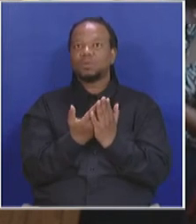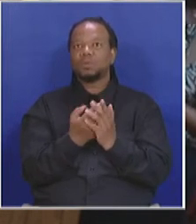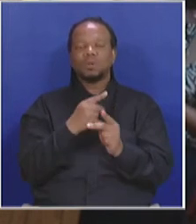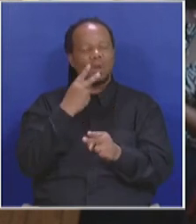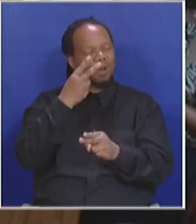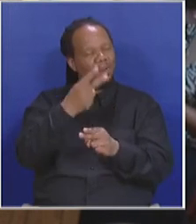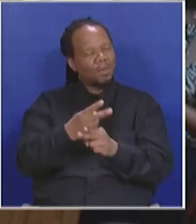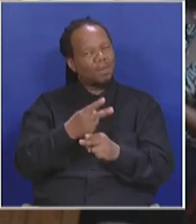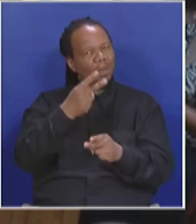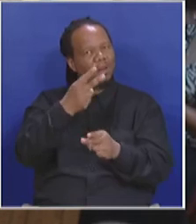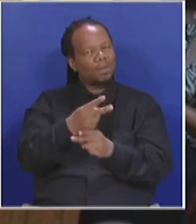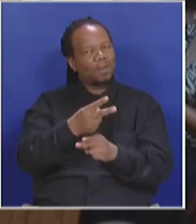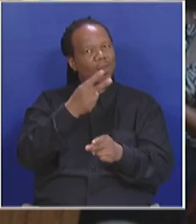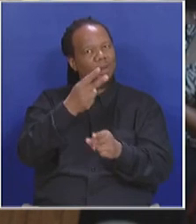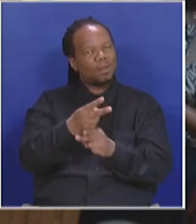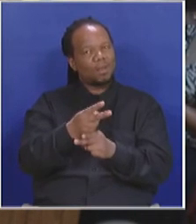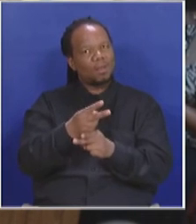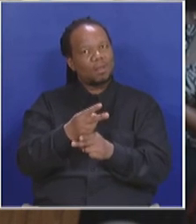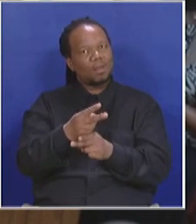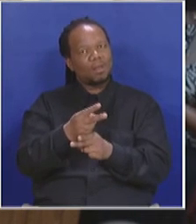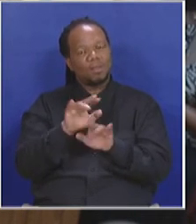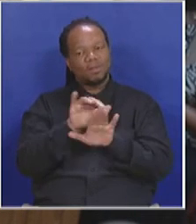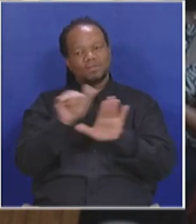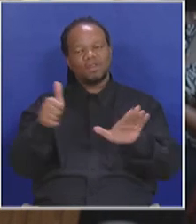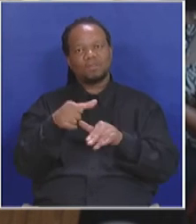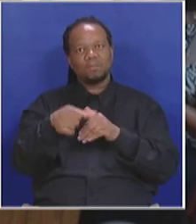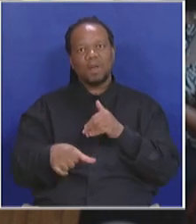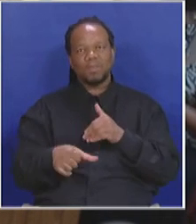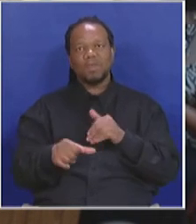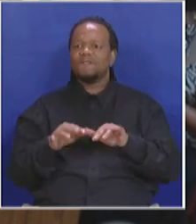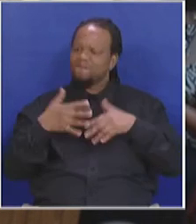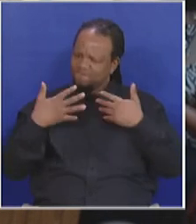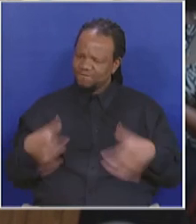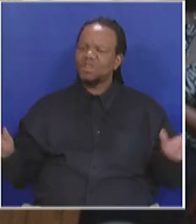in substance in the preceding 6 months. That motion has been tabled.